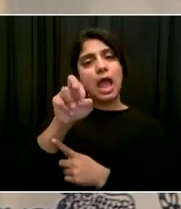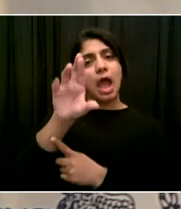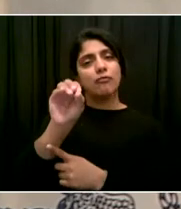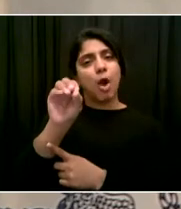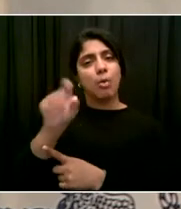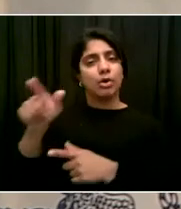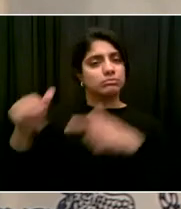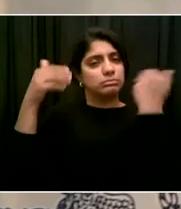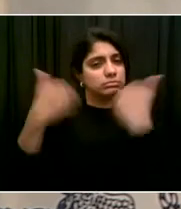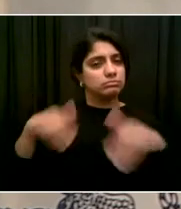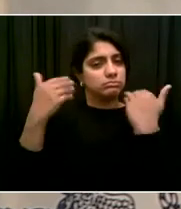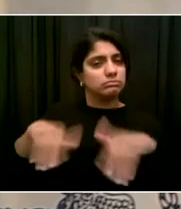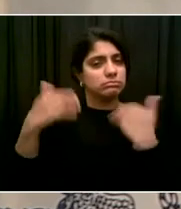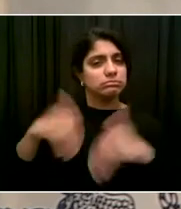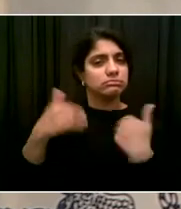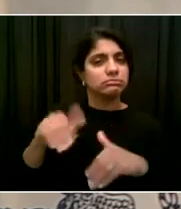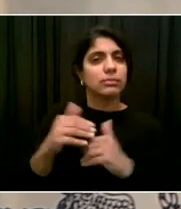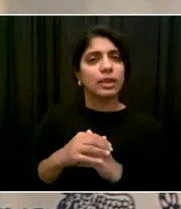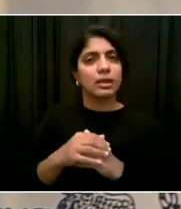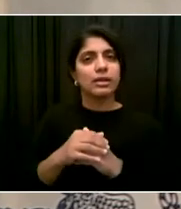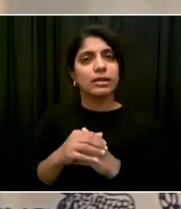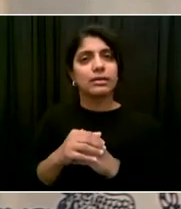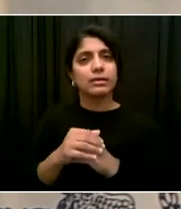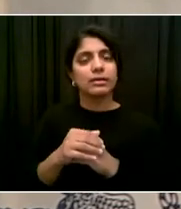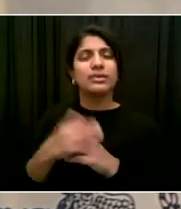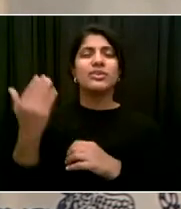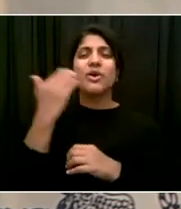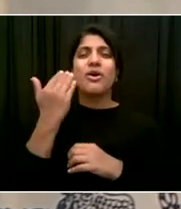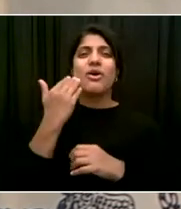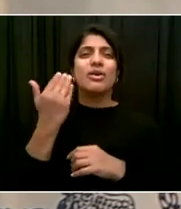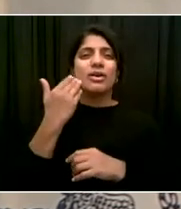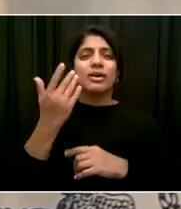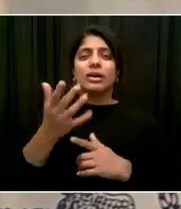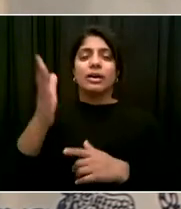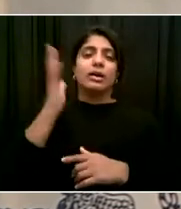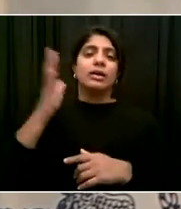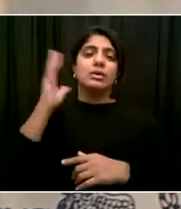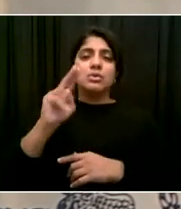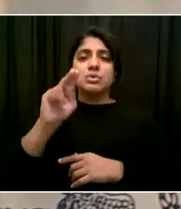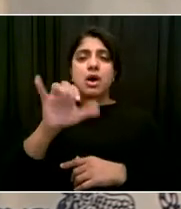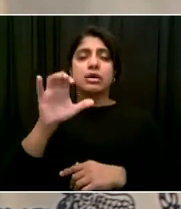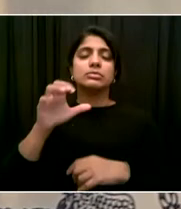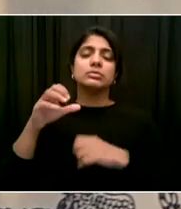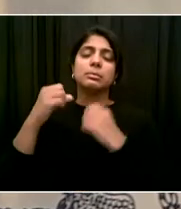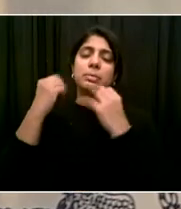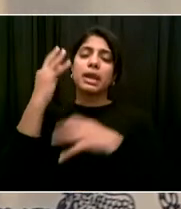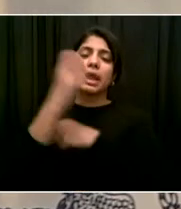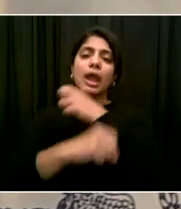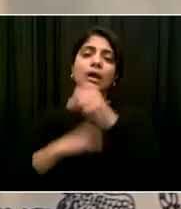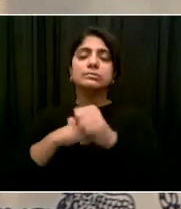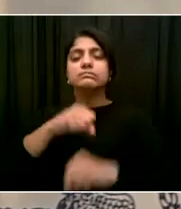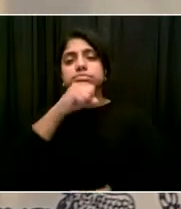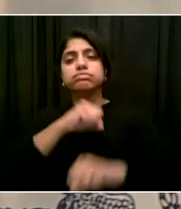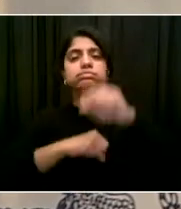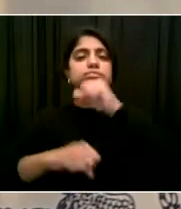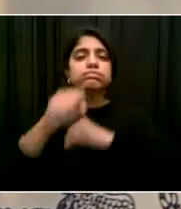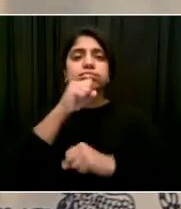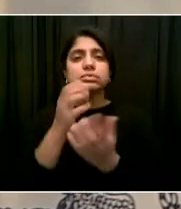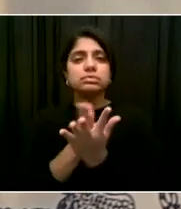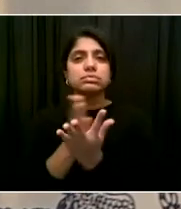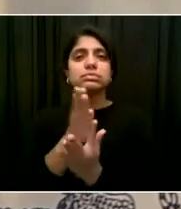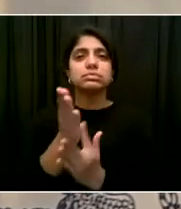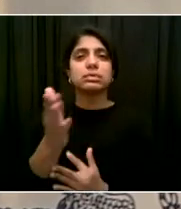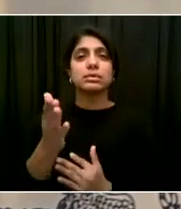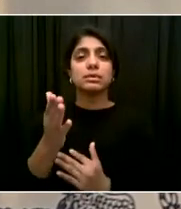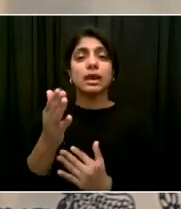we continue to go through. But I have no doubt of where we're going because New York City always finds our way through. And a lot